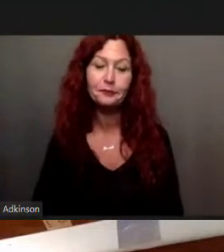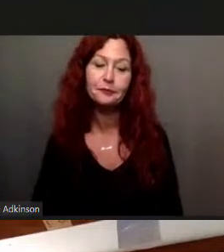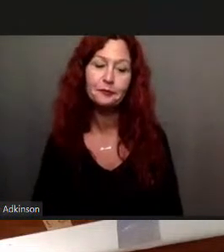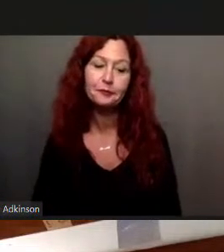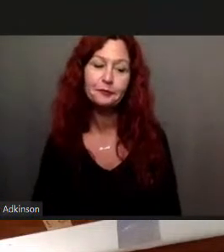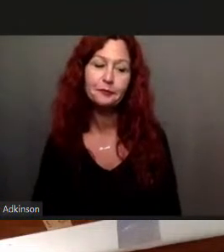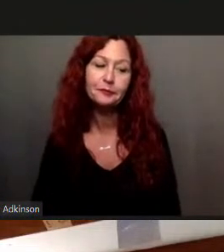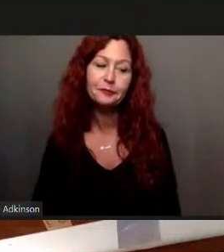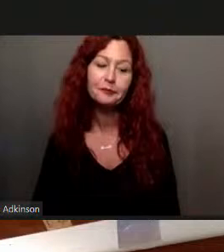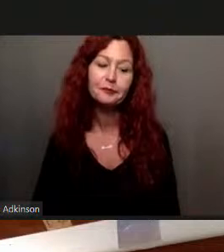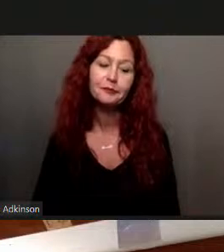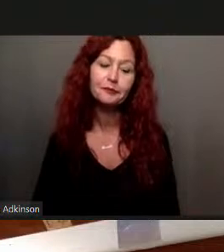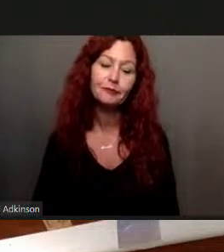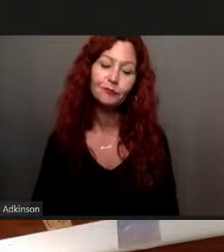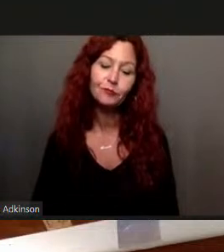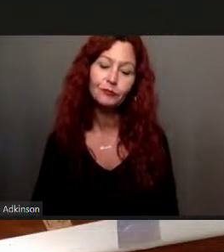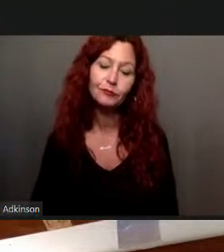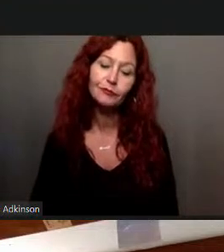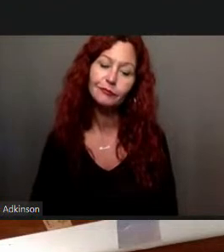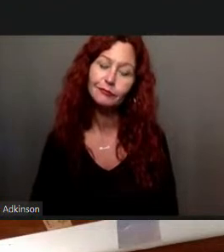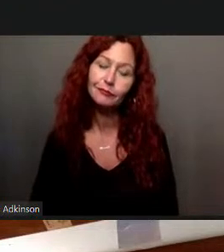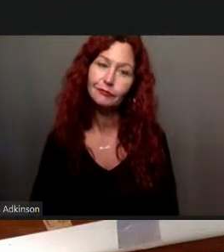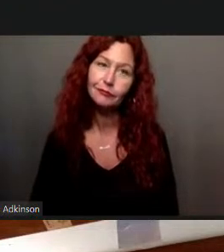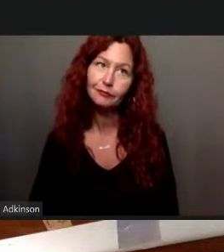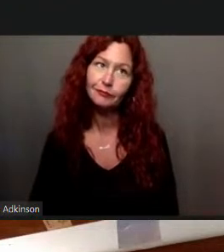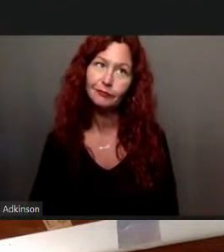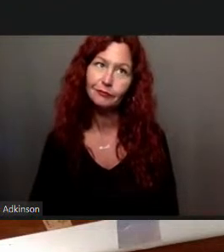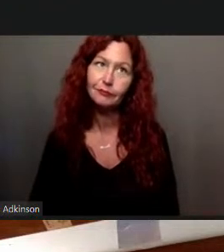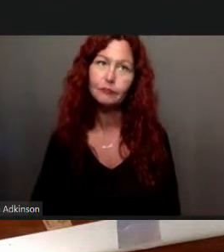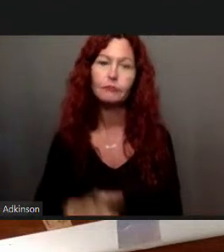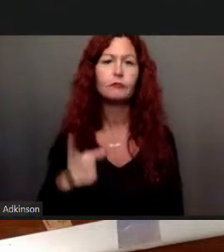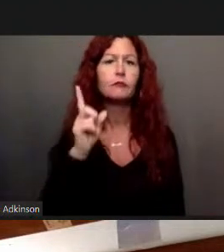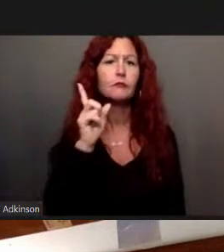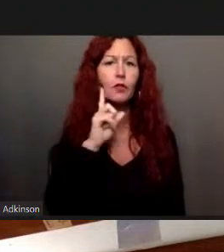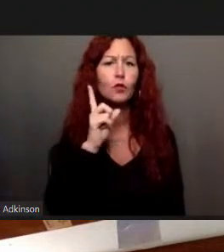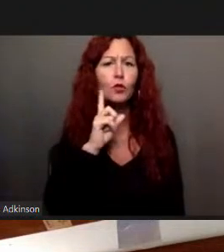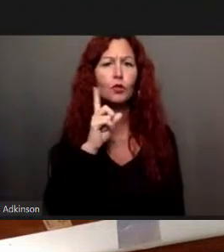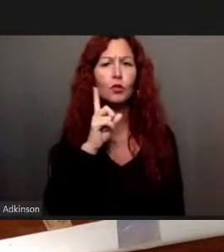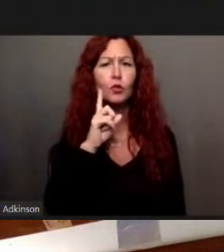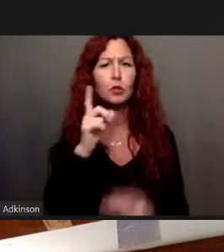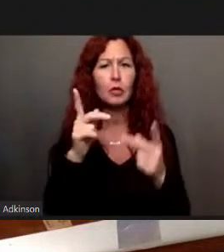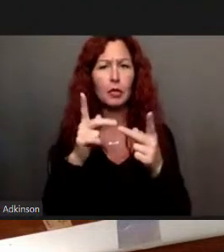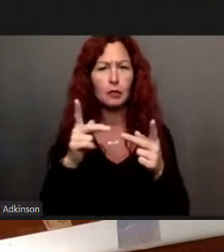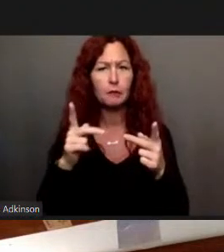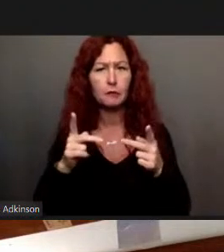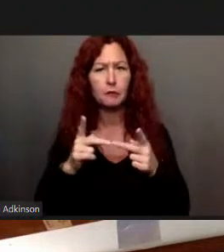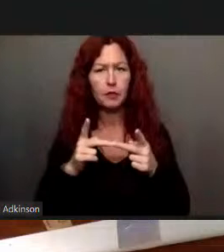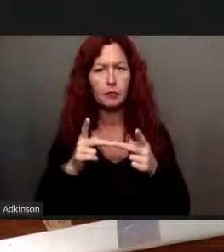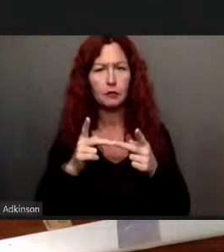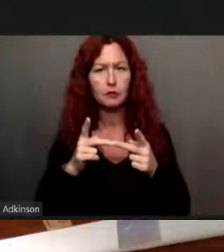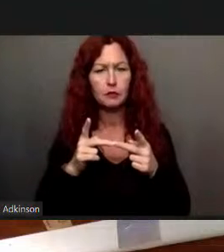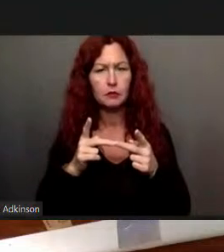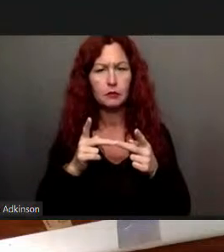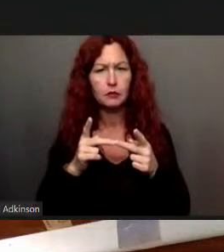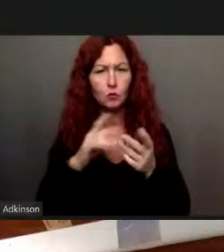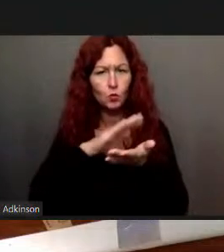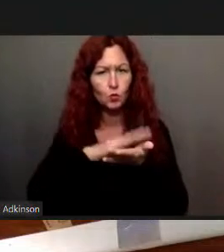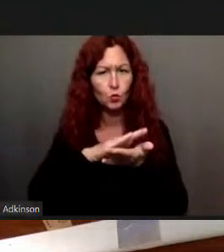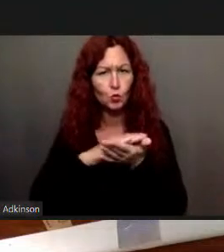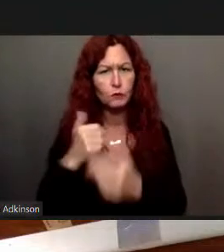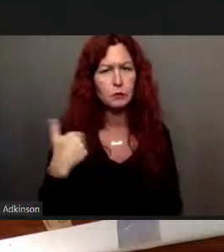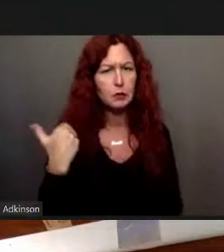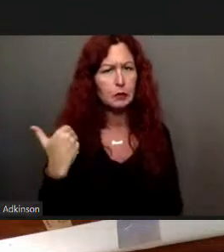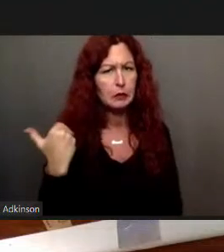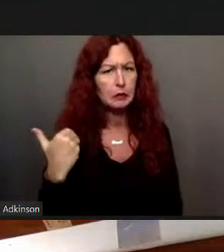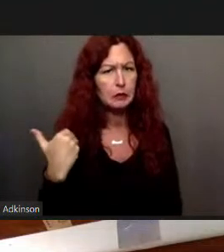to our attention that Chapman South Head Start was reopened either